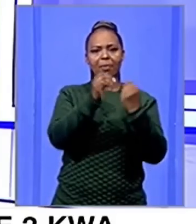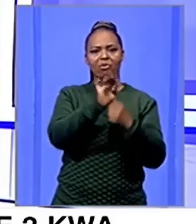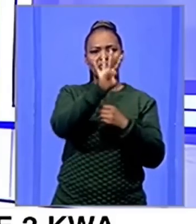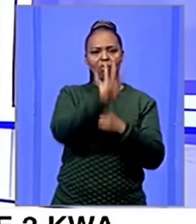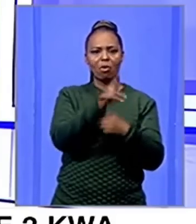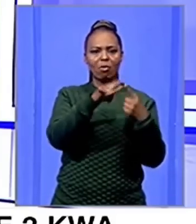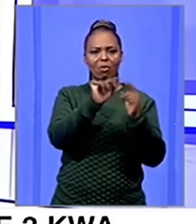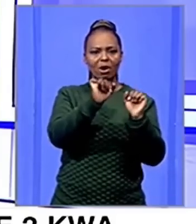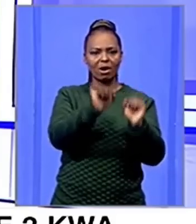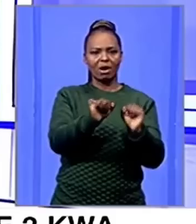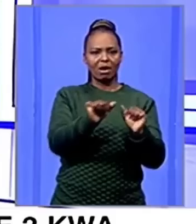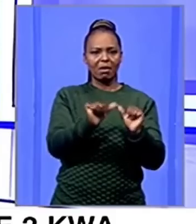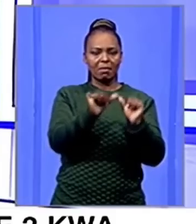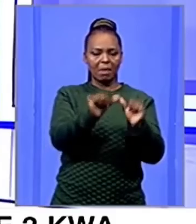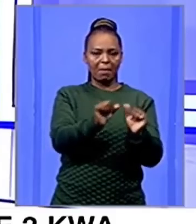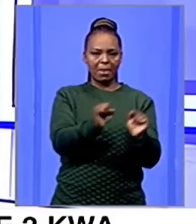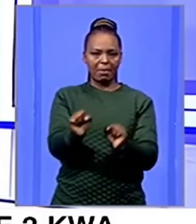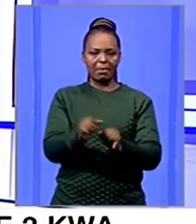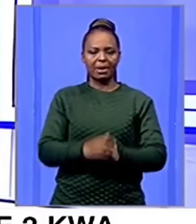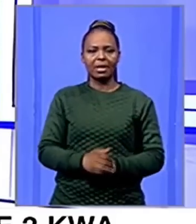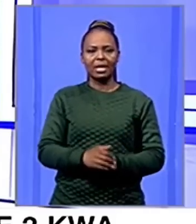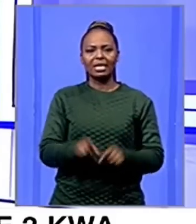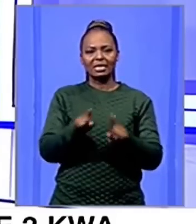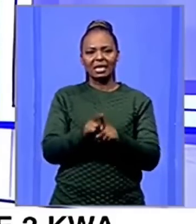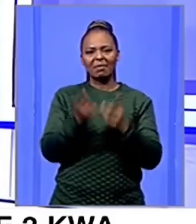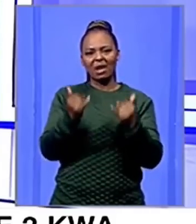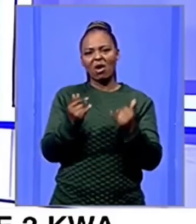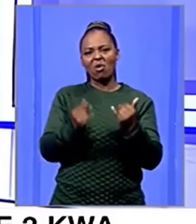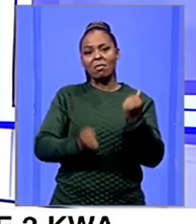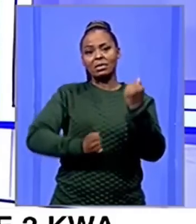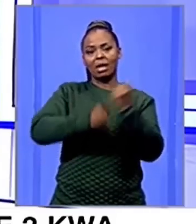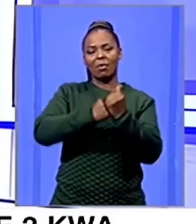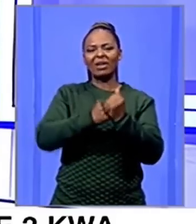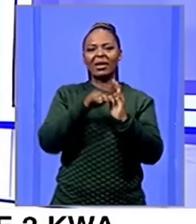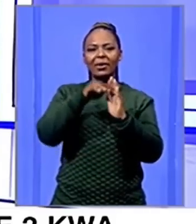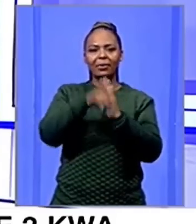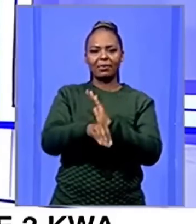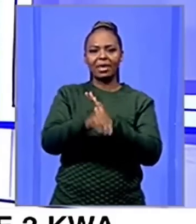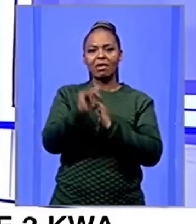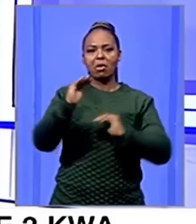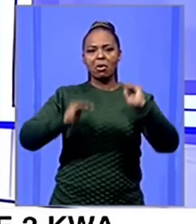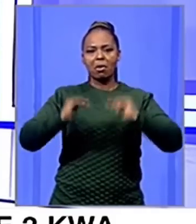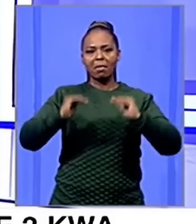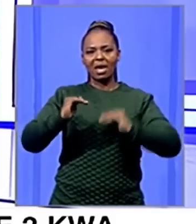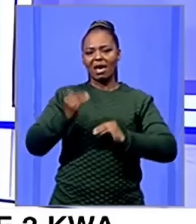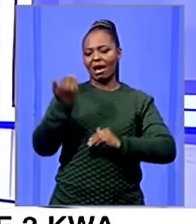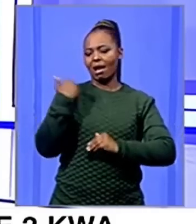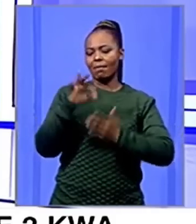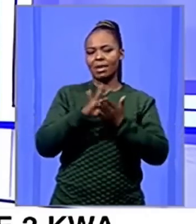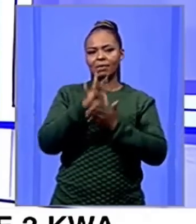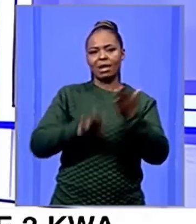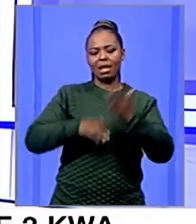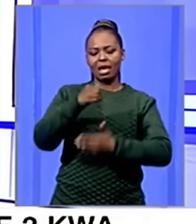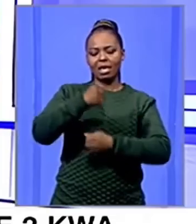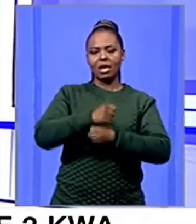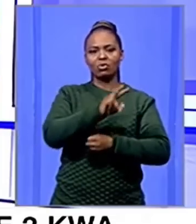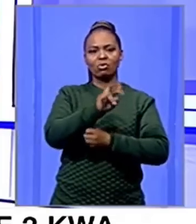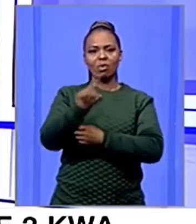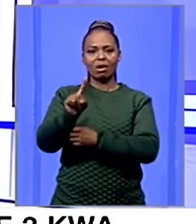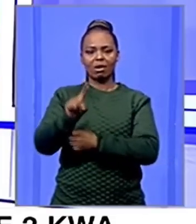le a kokometse le mororo ke monokenyi le tlase fa go bapiswa le dipholo tsa ditlhopho tsa bommasepala tsa ngwaga wa